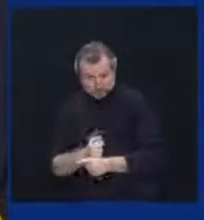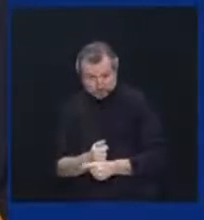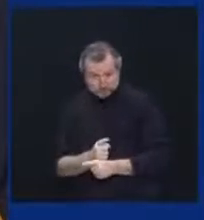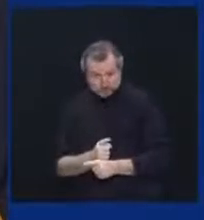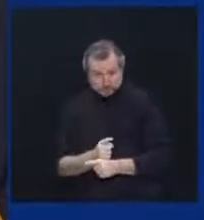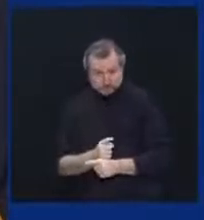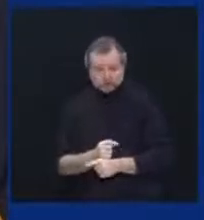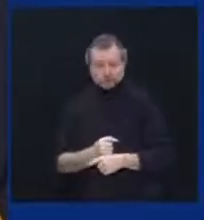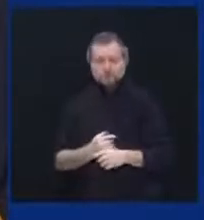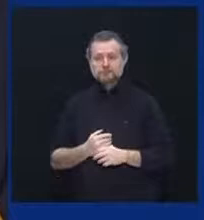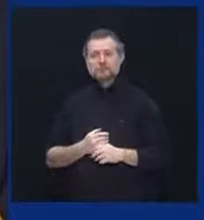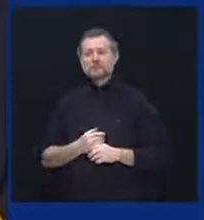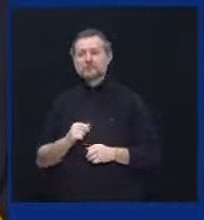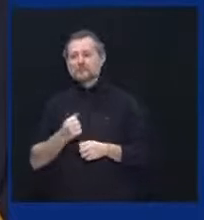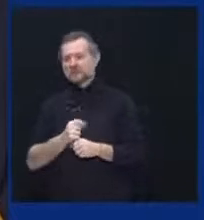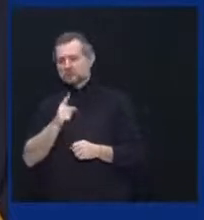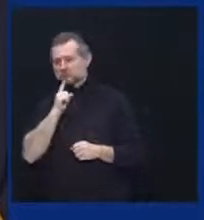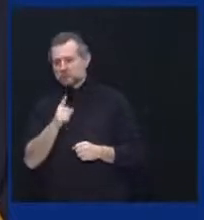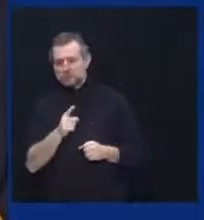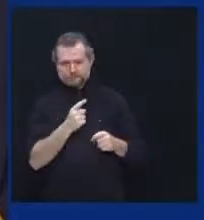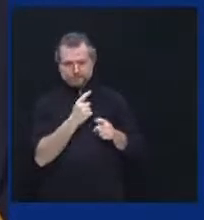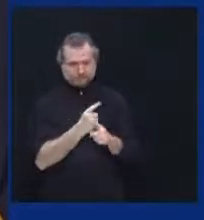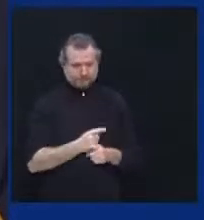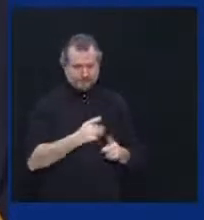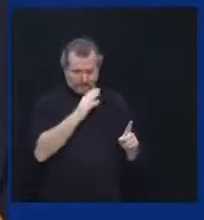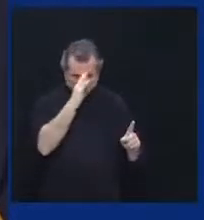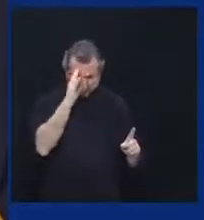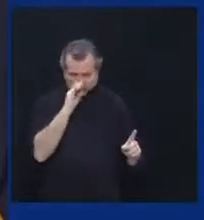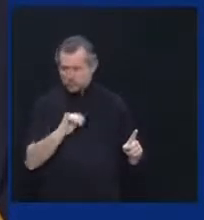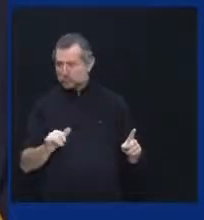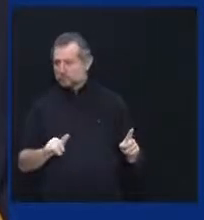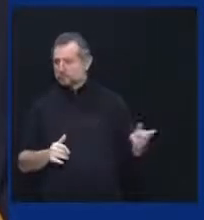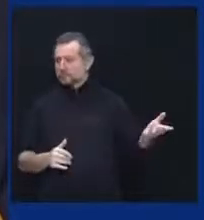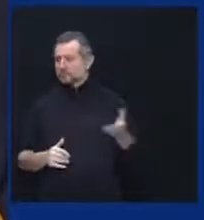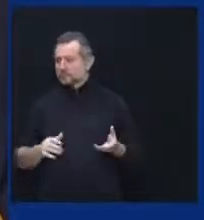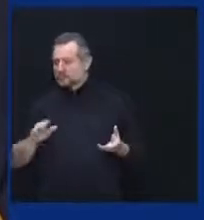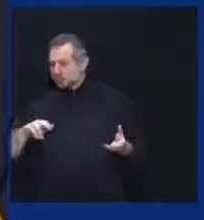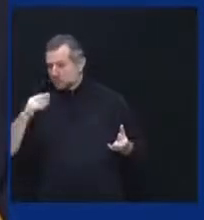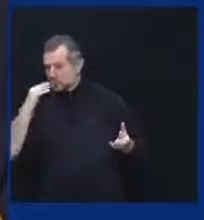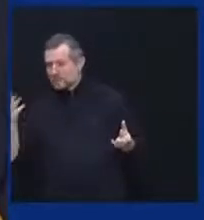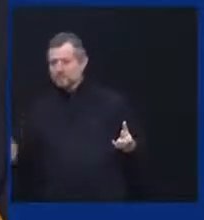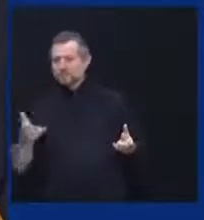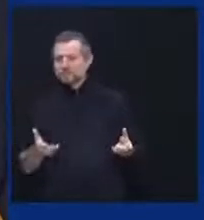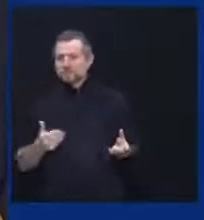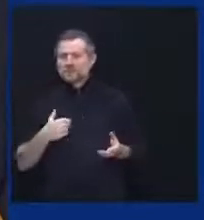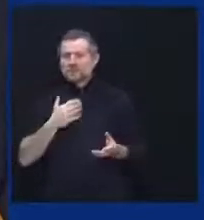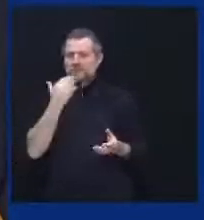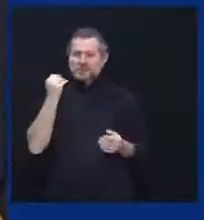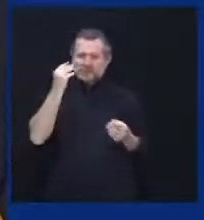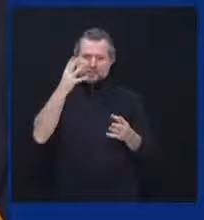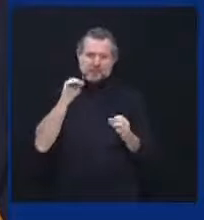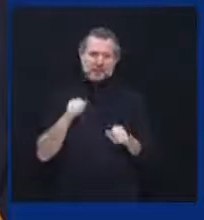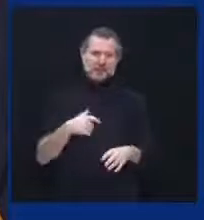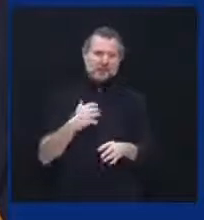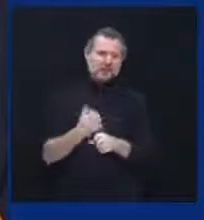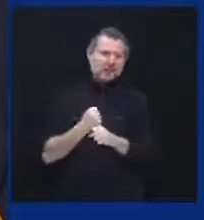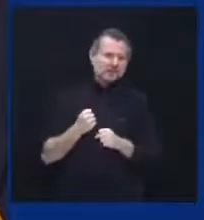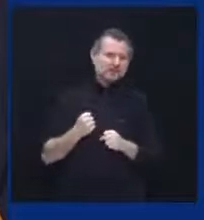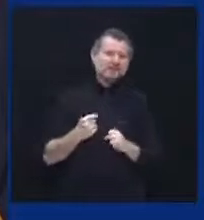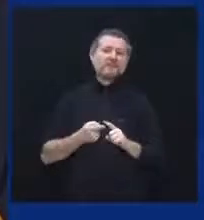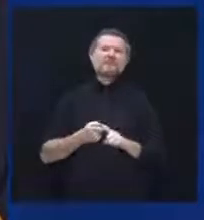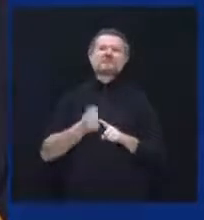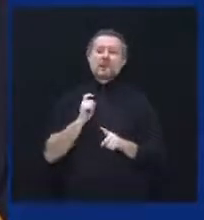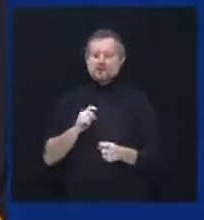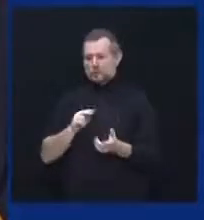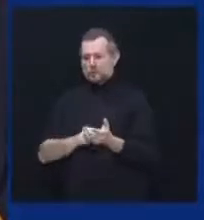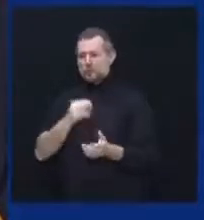correlating it with the hospitals. But they will have the best information they can get from the nursing